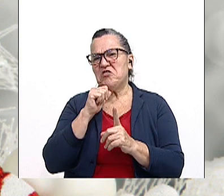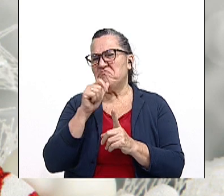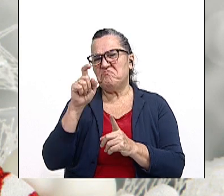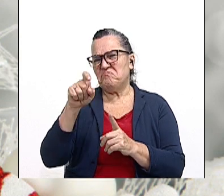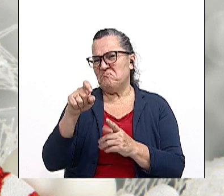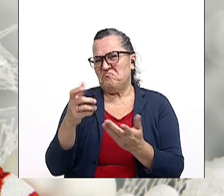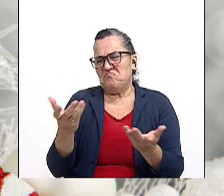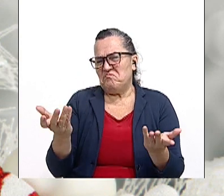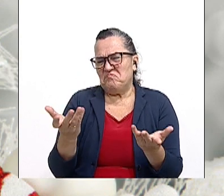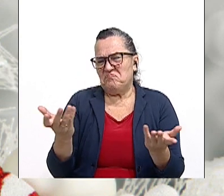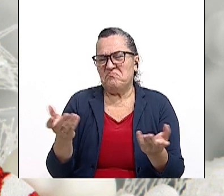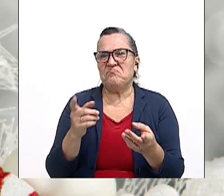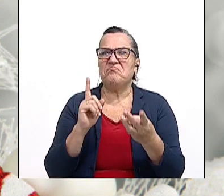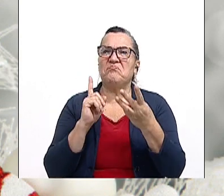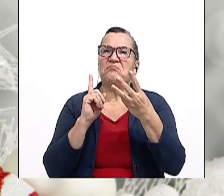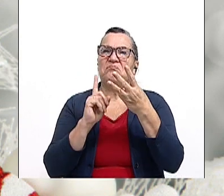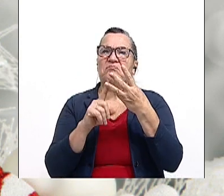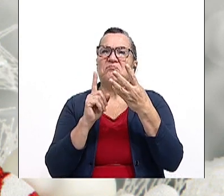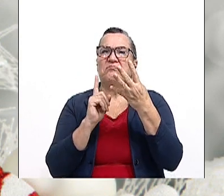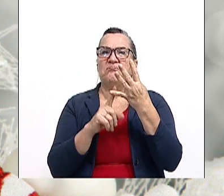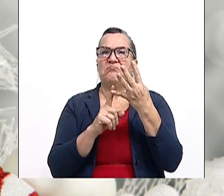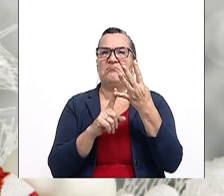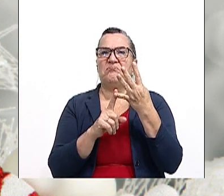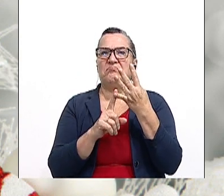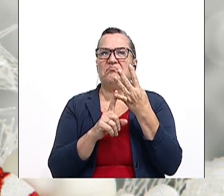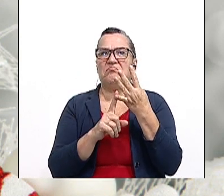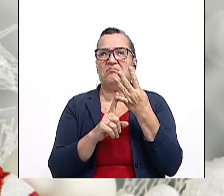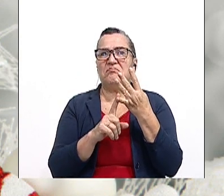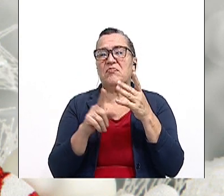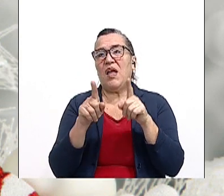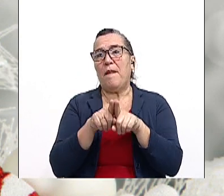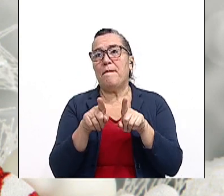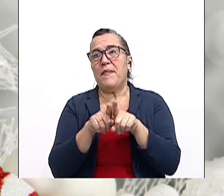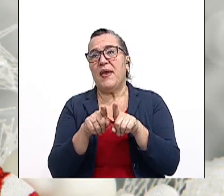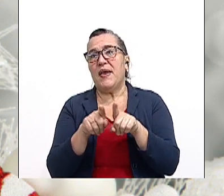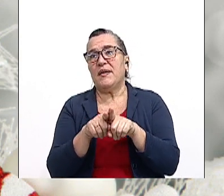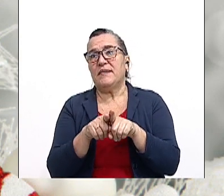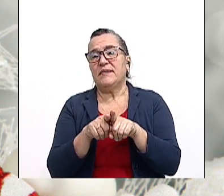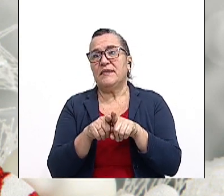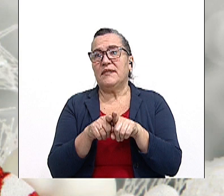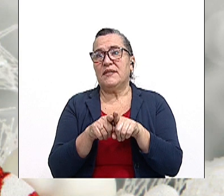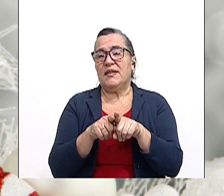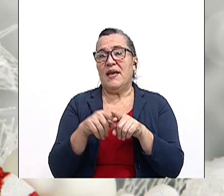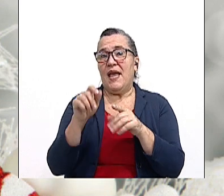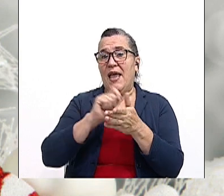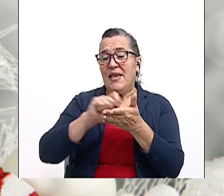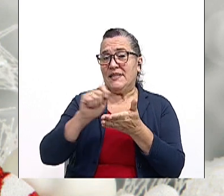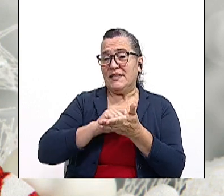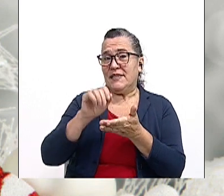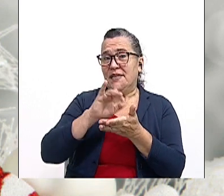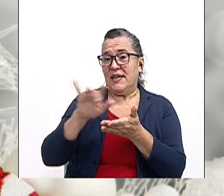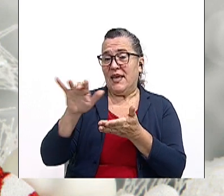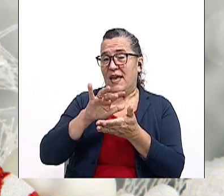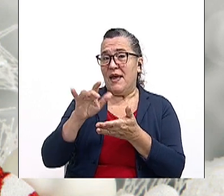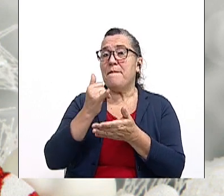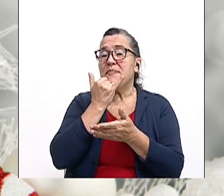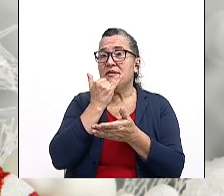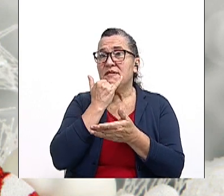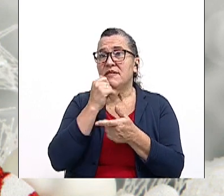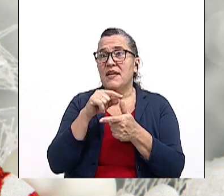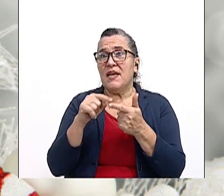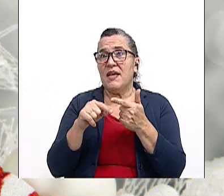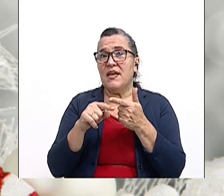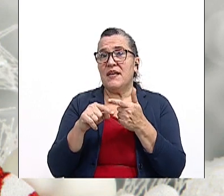are not necessary. We have another spelling mistake, another